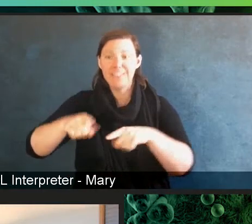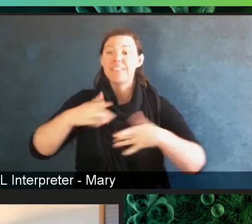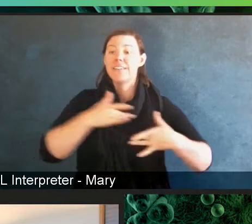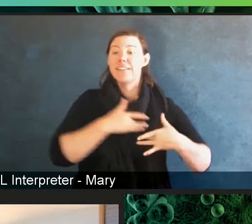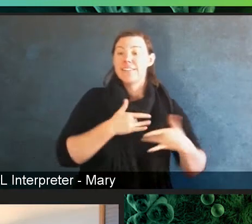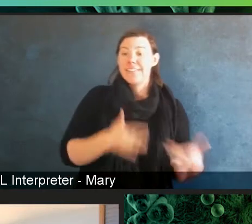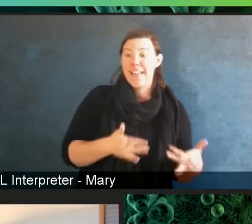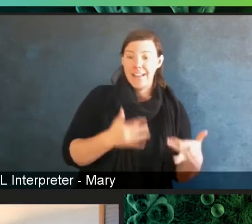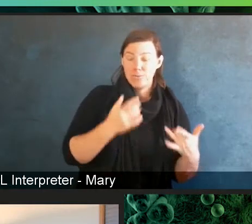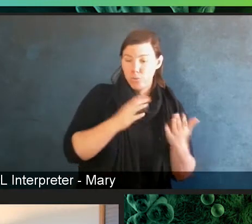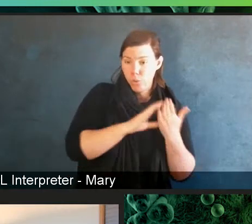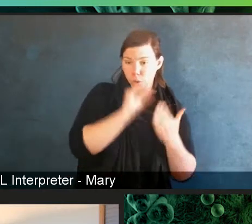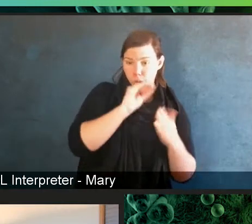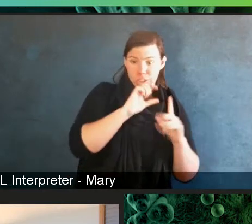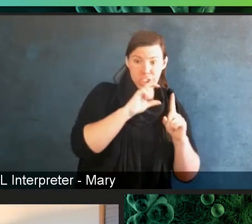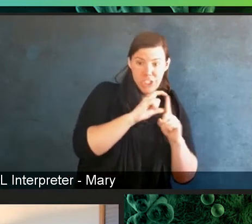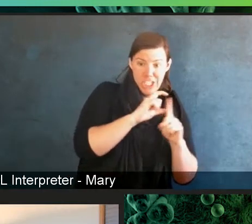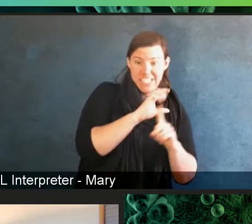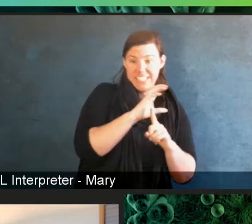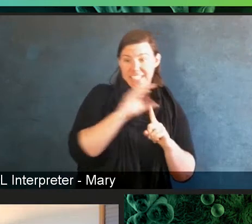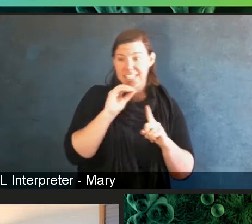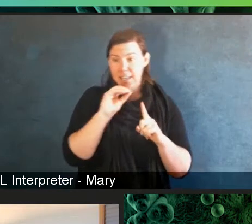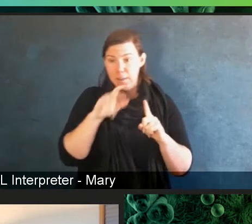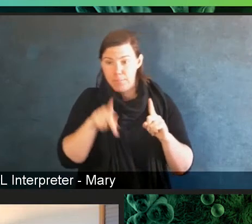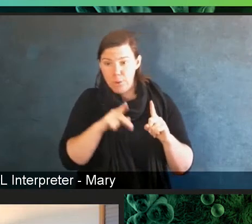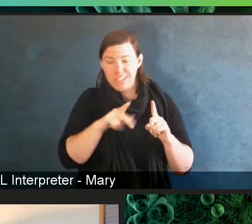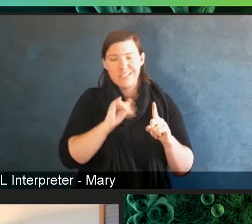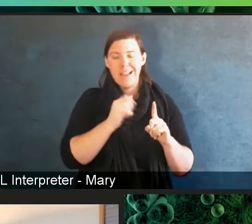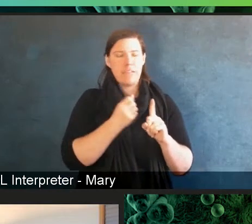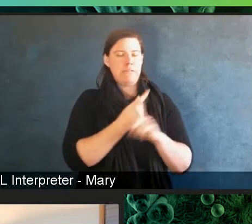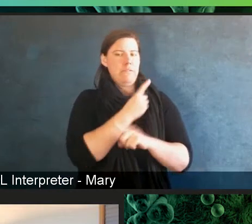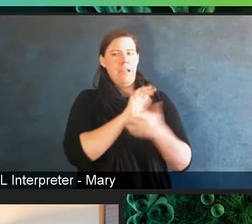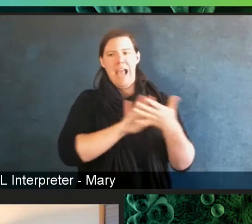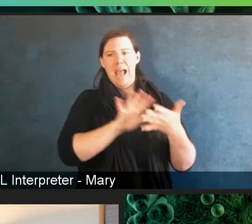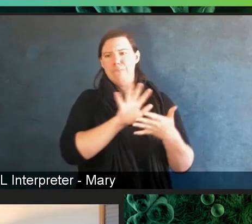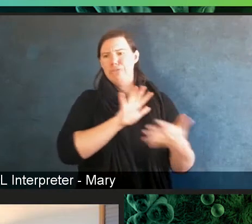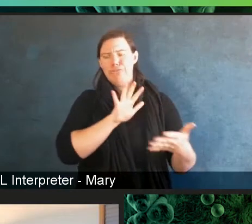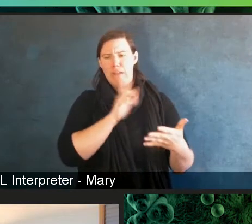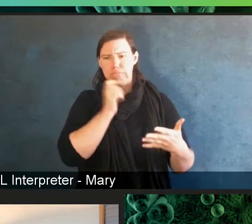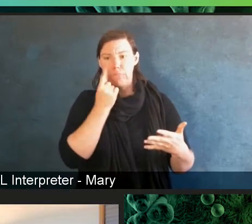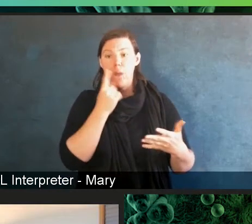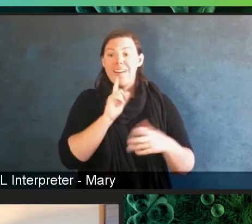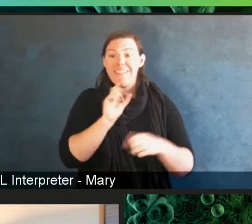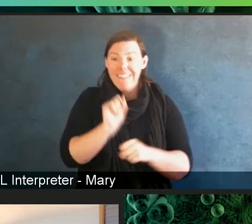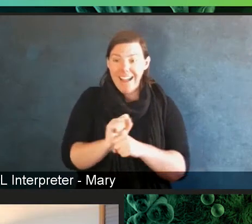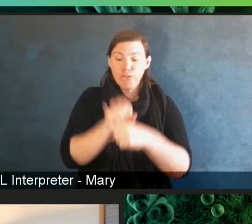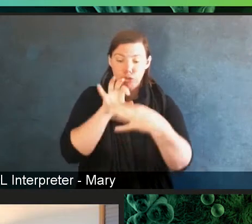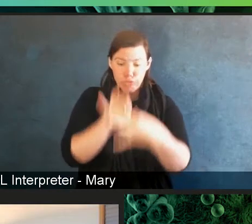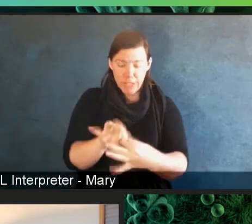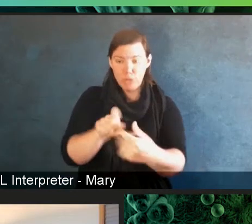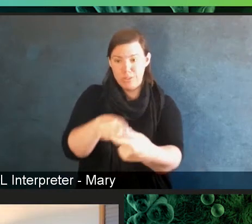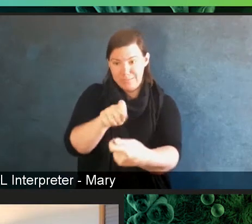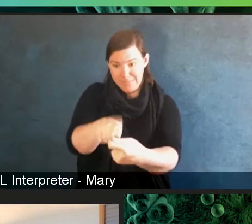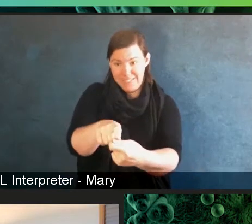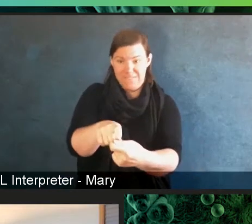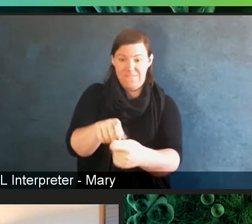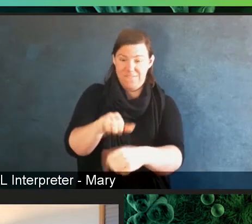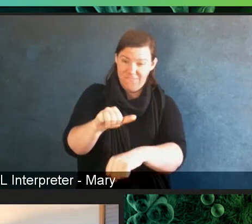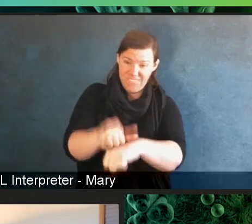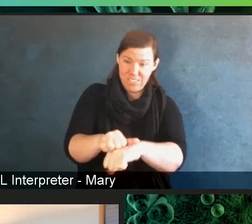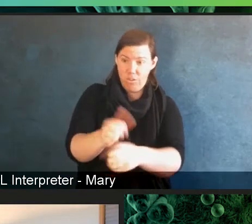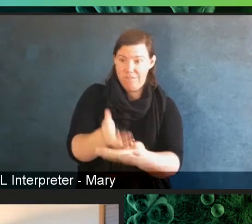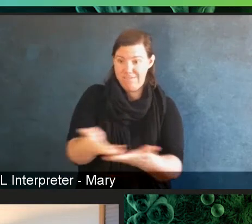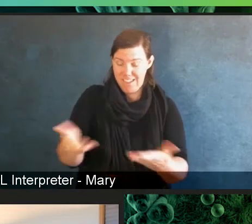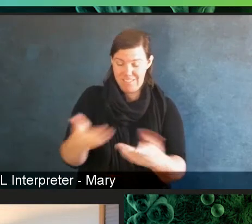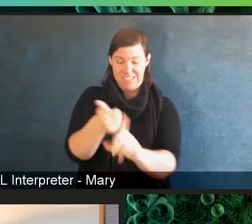but they're actually related to a physical thing, which is an RNA molecule. And you can think about a physical thing, the RNA molecule that tells the body how to make a